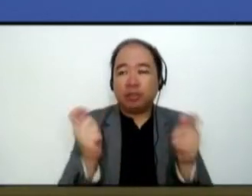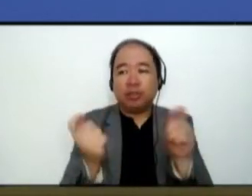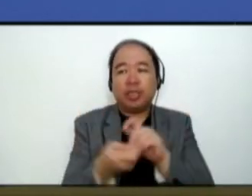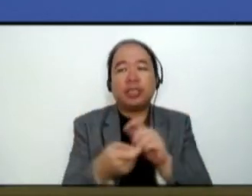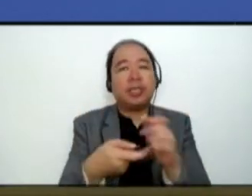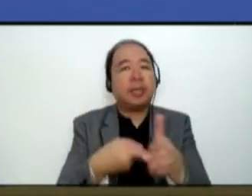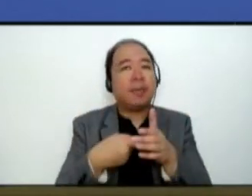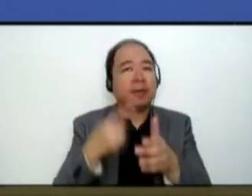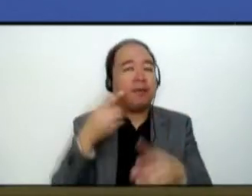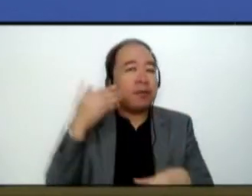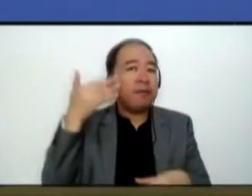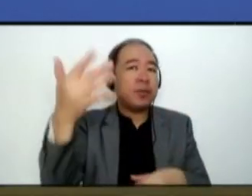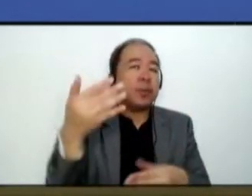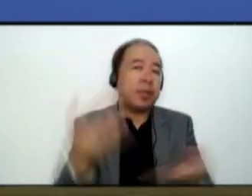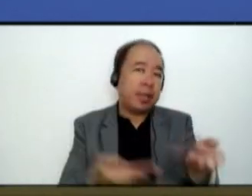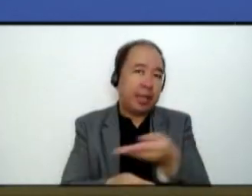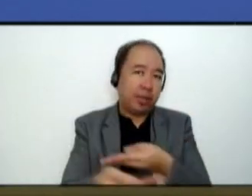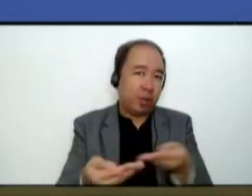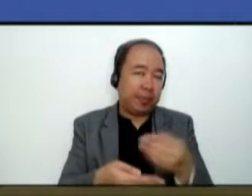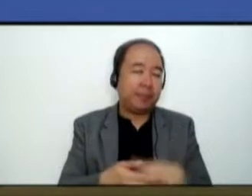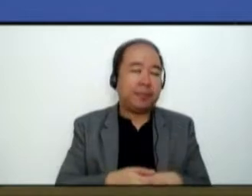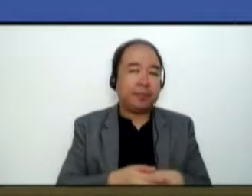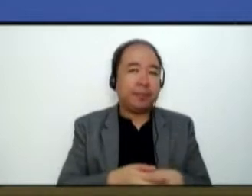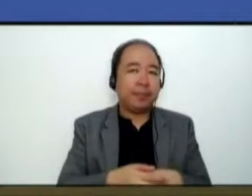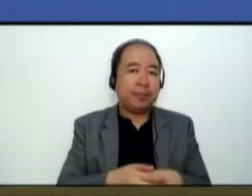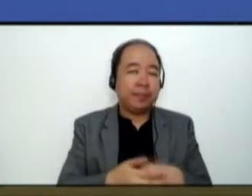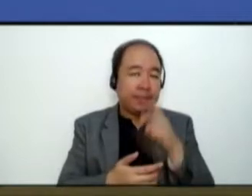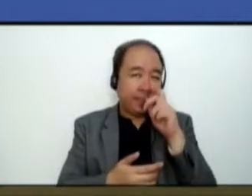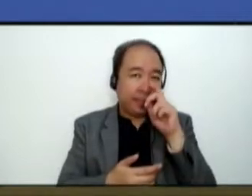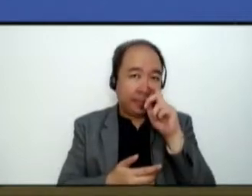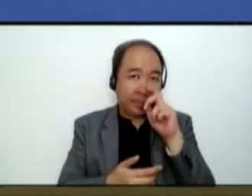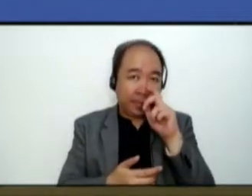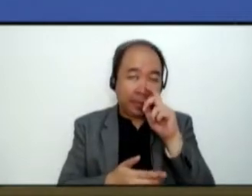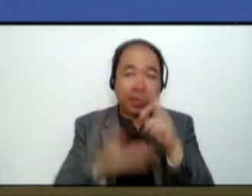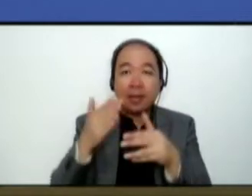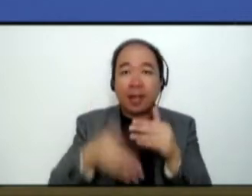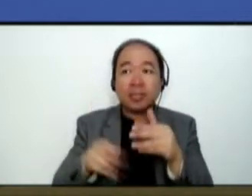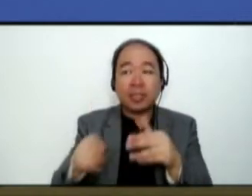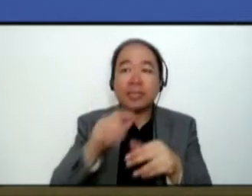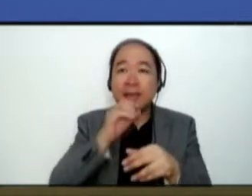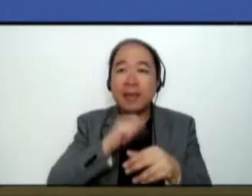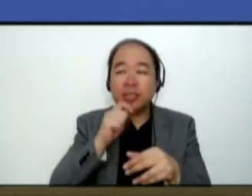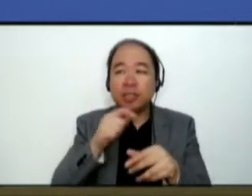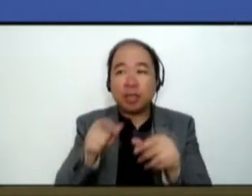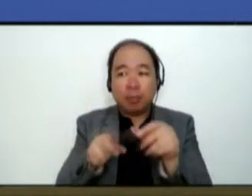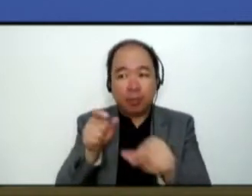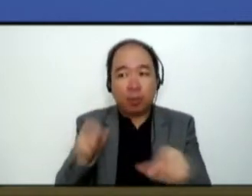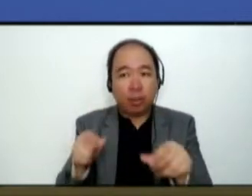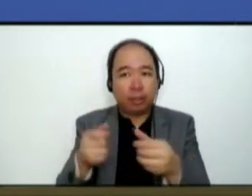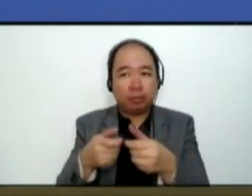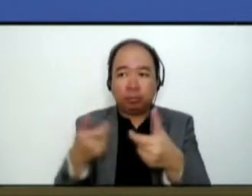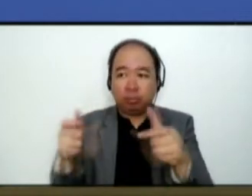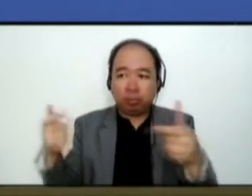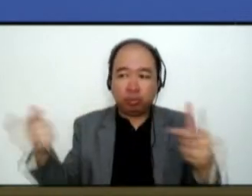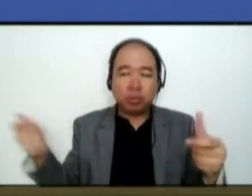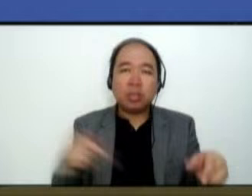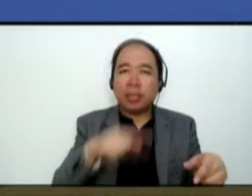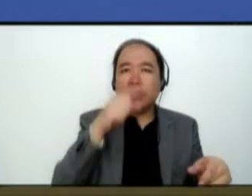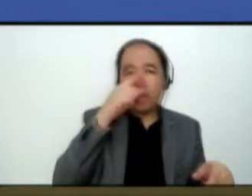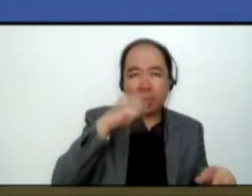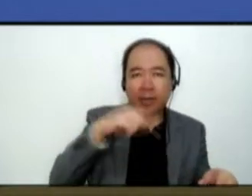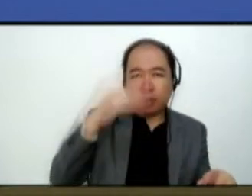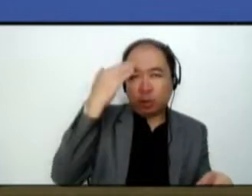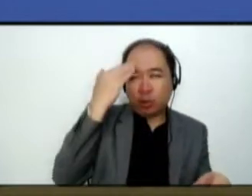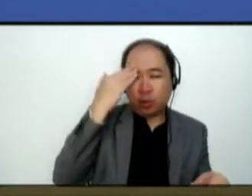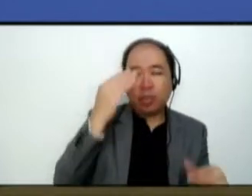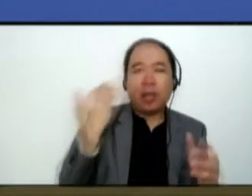future economy. Lastly, as the aging population steadily increases, Thailand recognized the urgent need to revisit